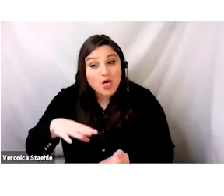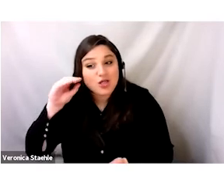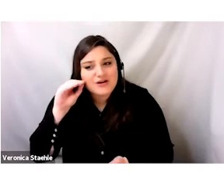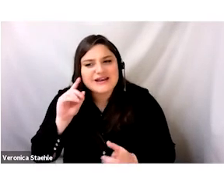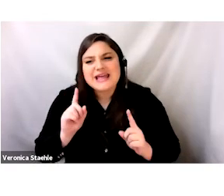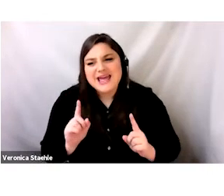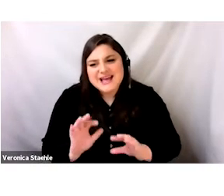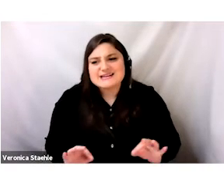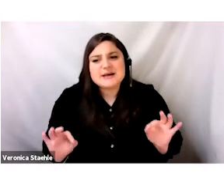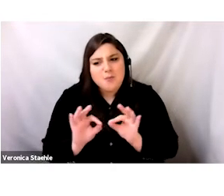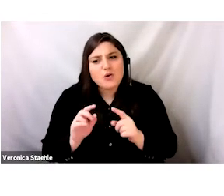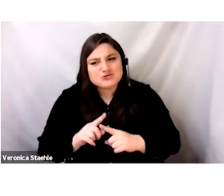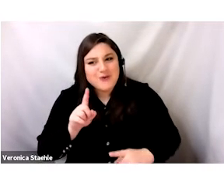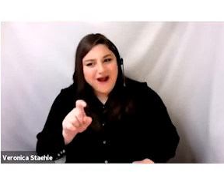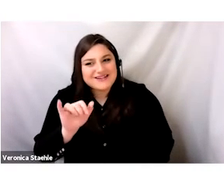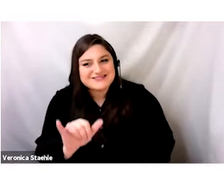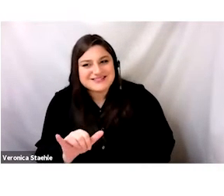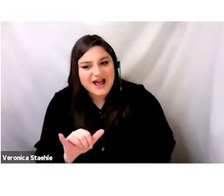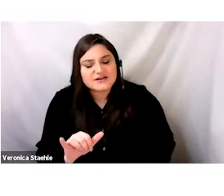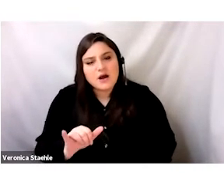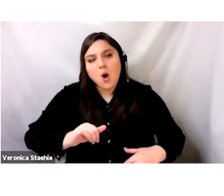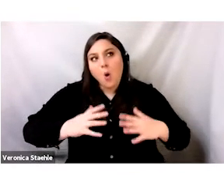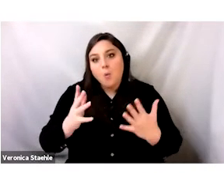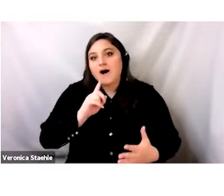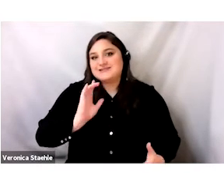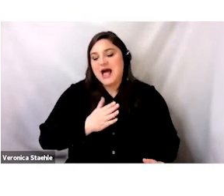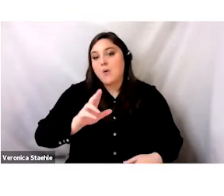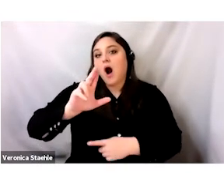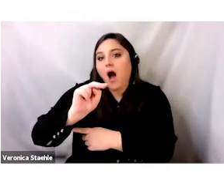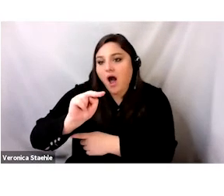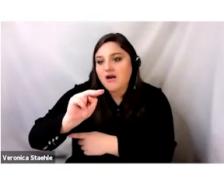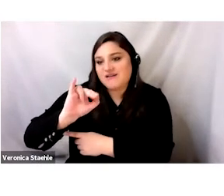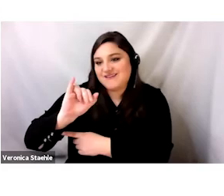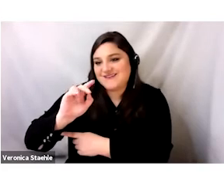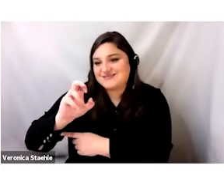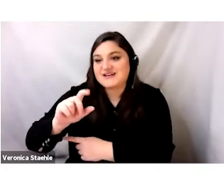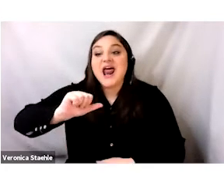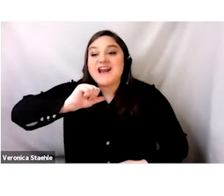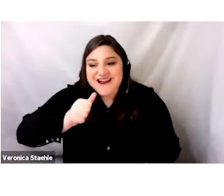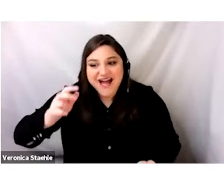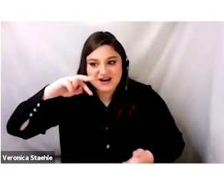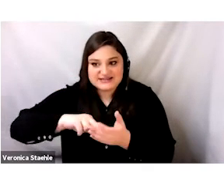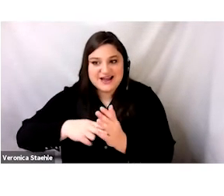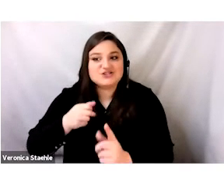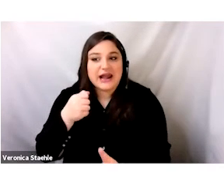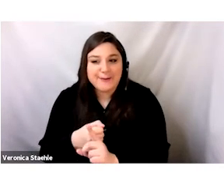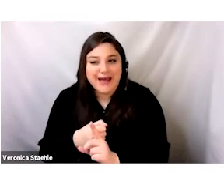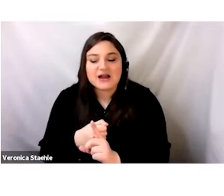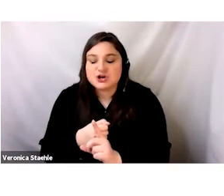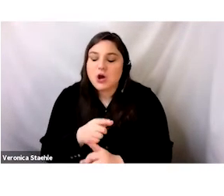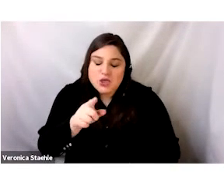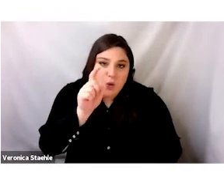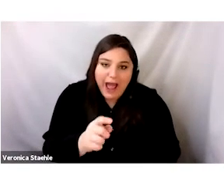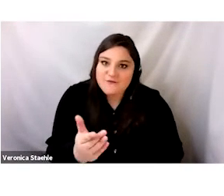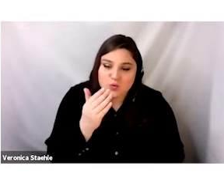key questions that we ask, which is around the unintended consequences. And it's not enough to just think about how will it be applied, but how